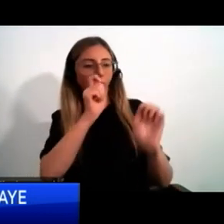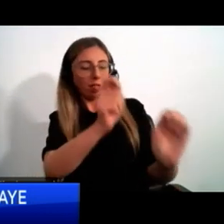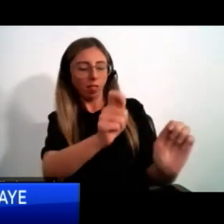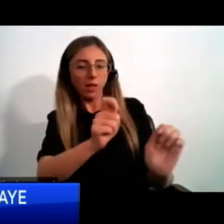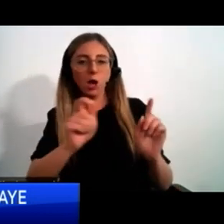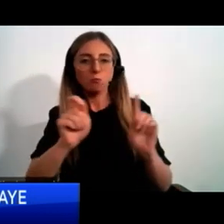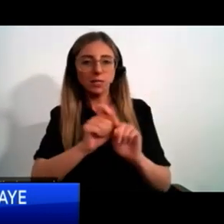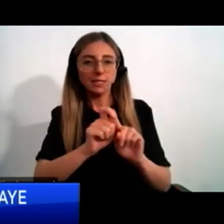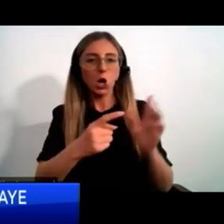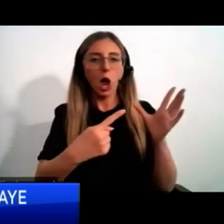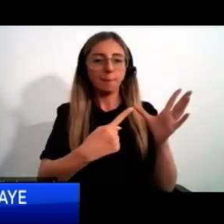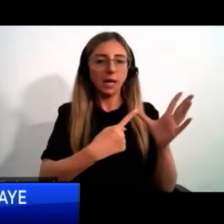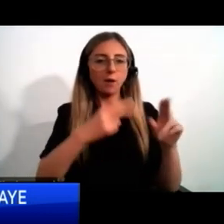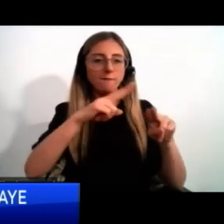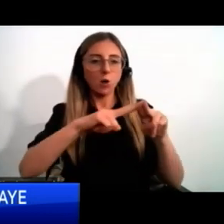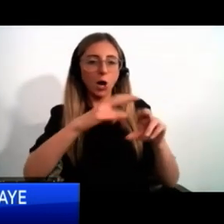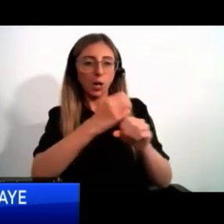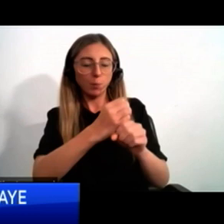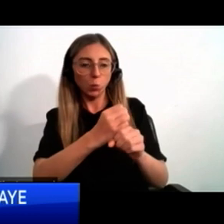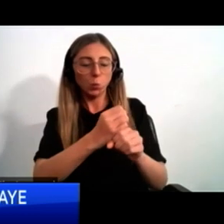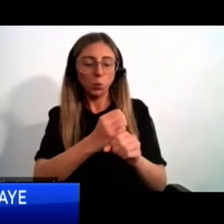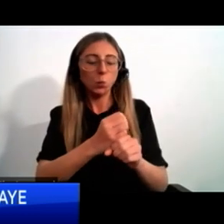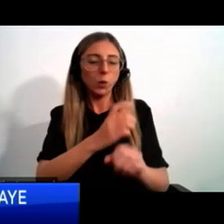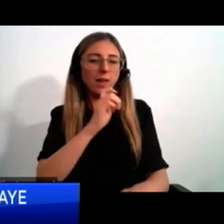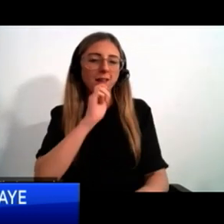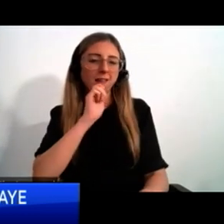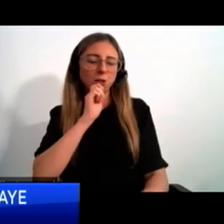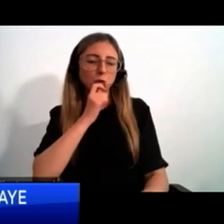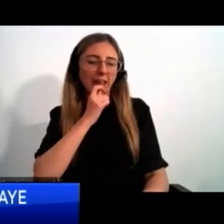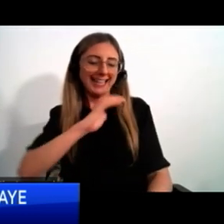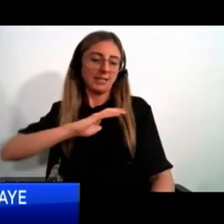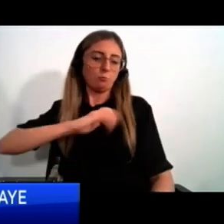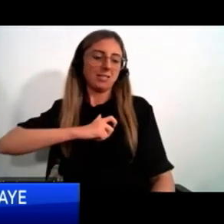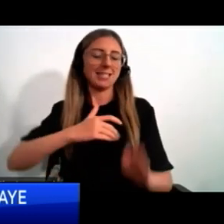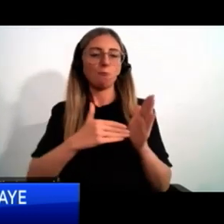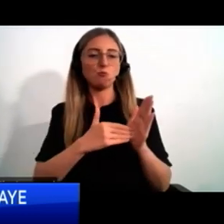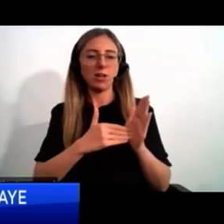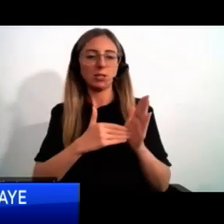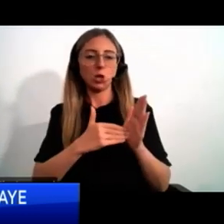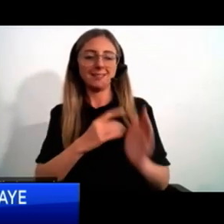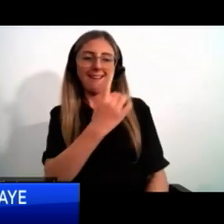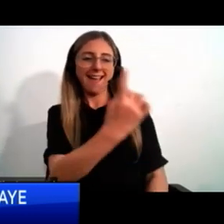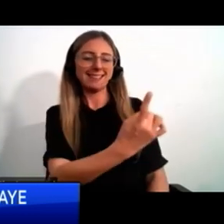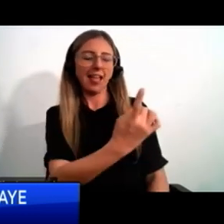Ameenah Gurib-Fakim, former president of the Republic of Mauritius and a distinguished